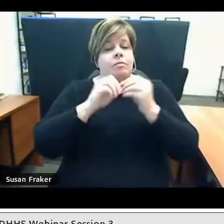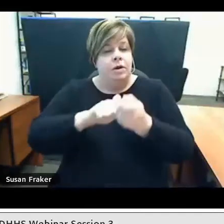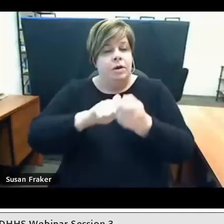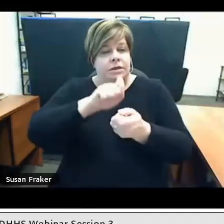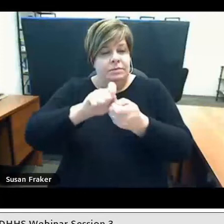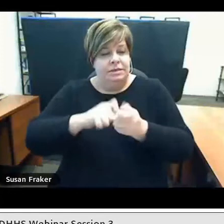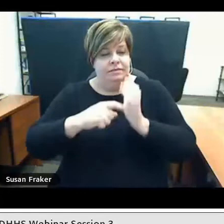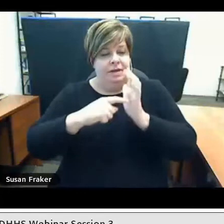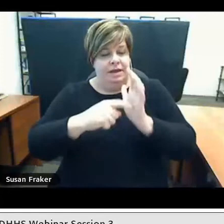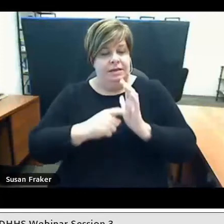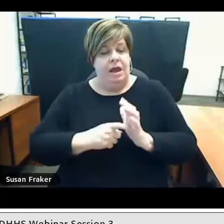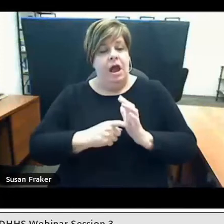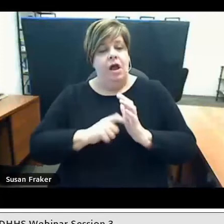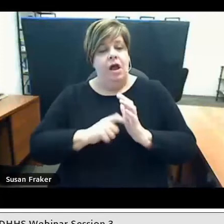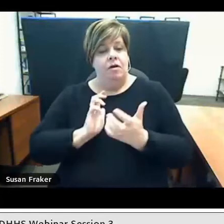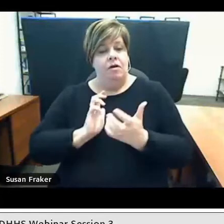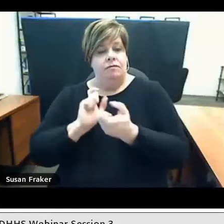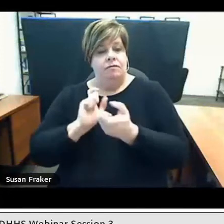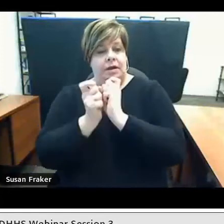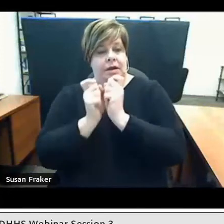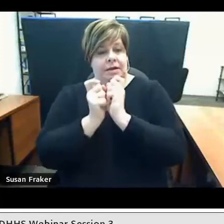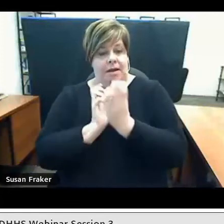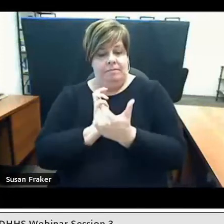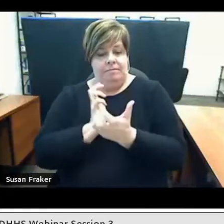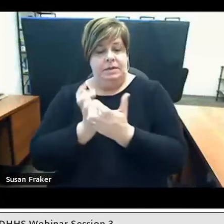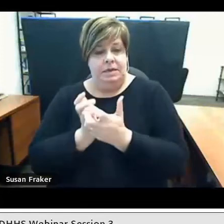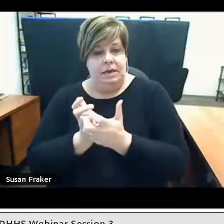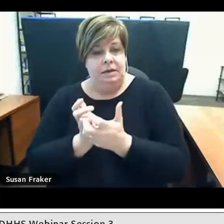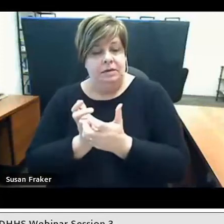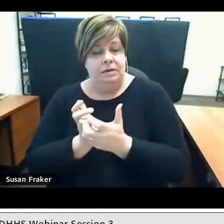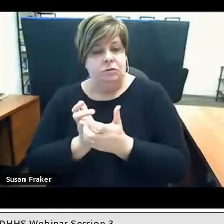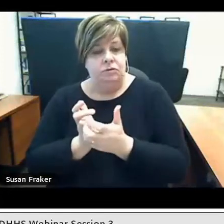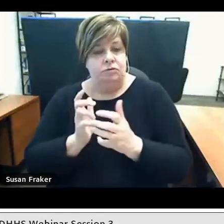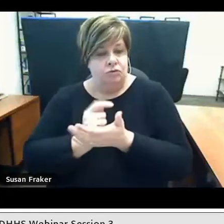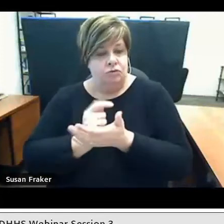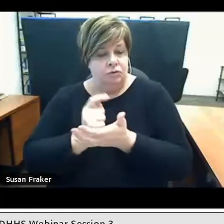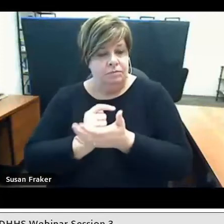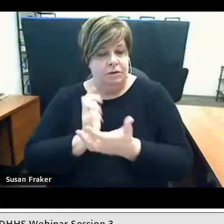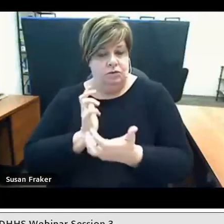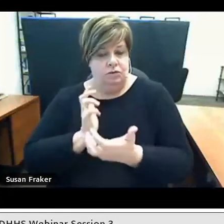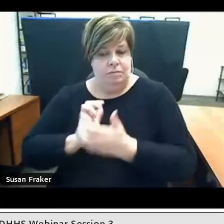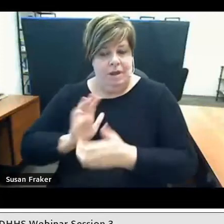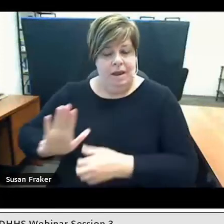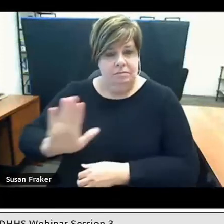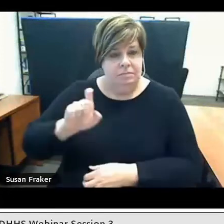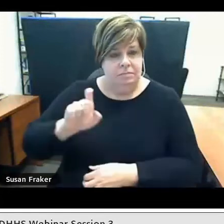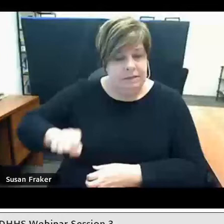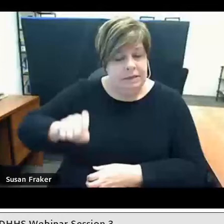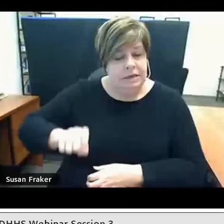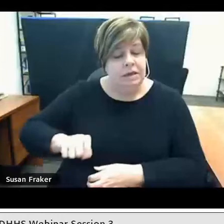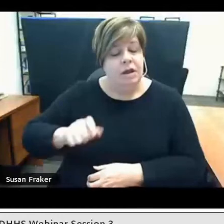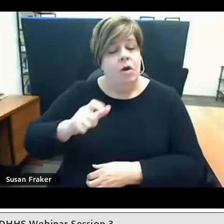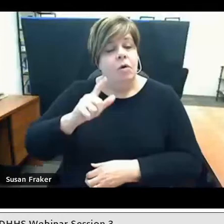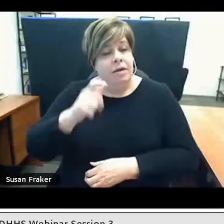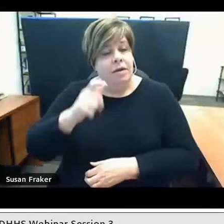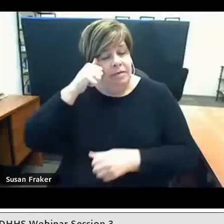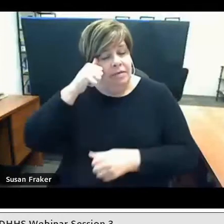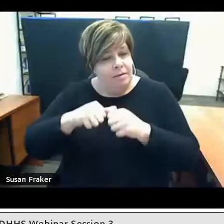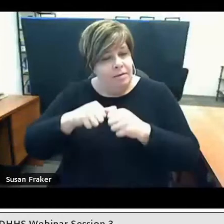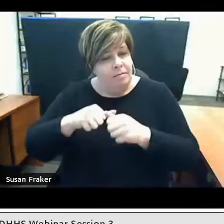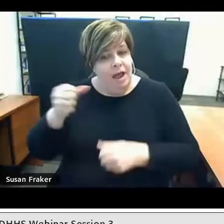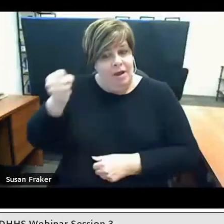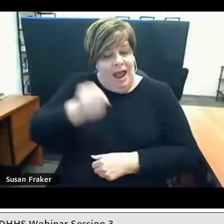of adapting treatment to meet individualized needs. And one take-home is that putting an interpreter in the room is part of